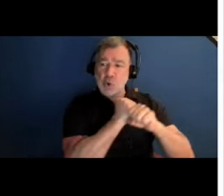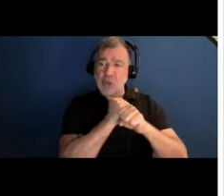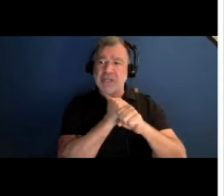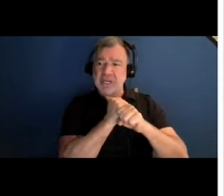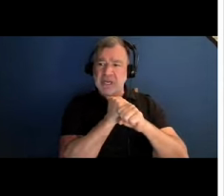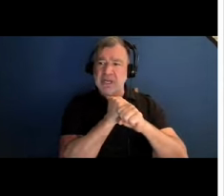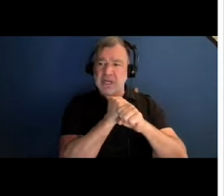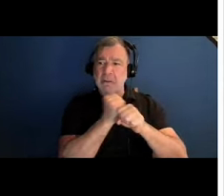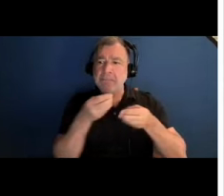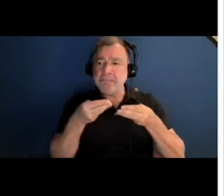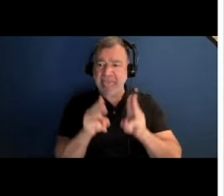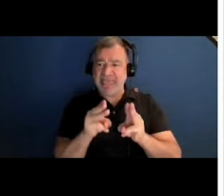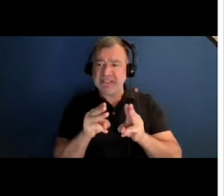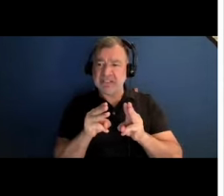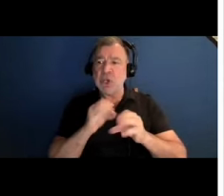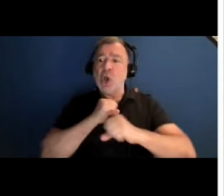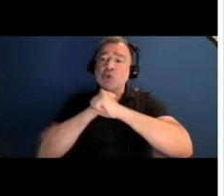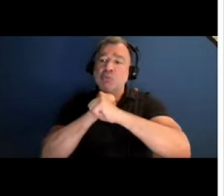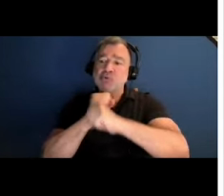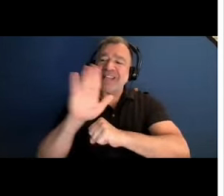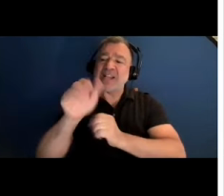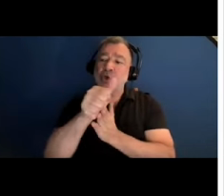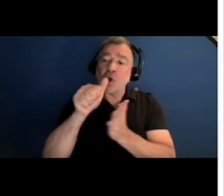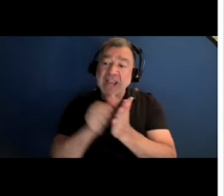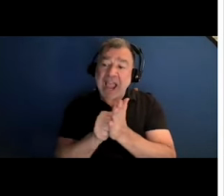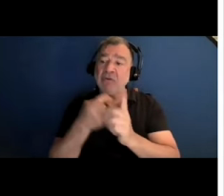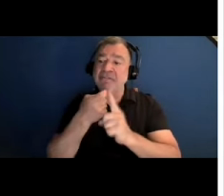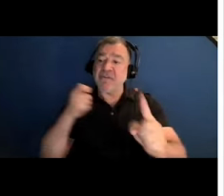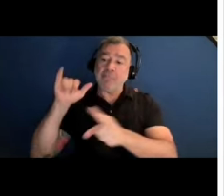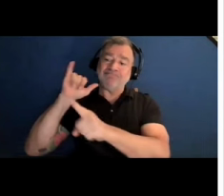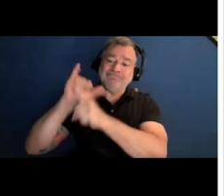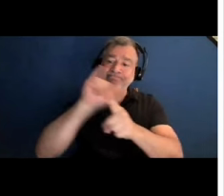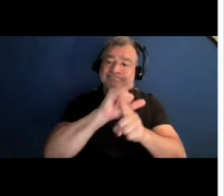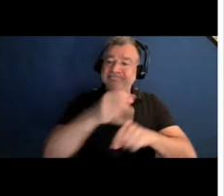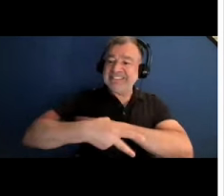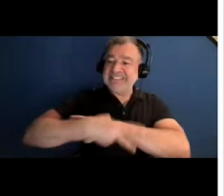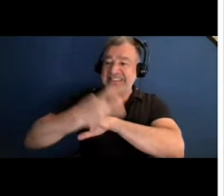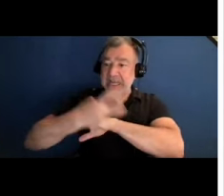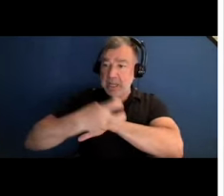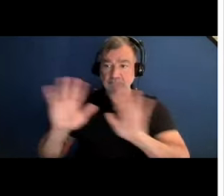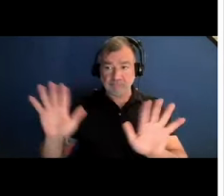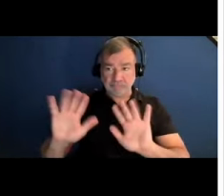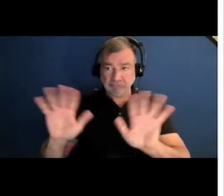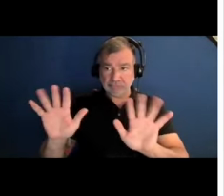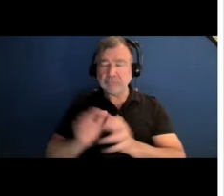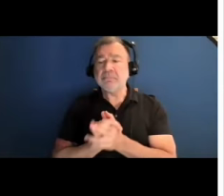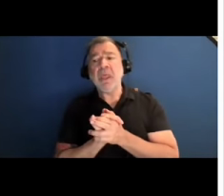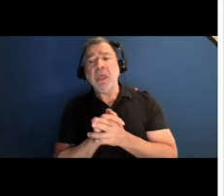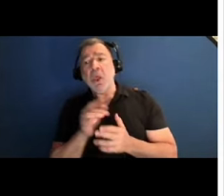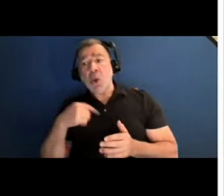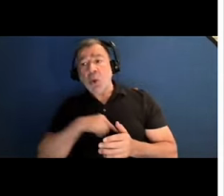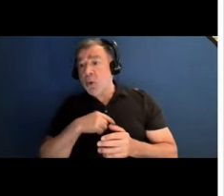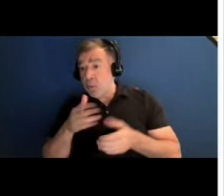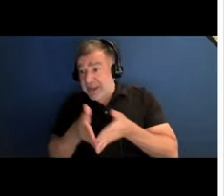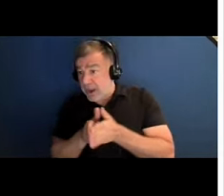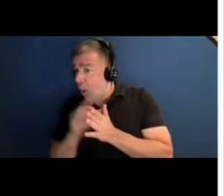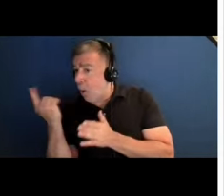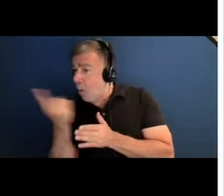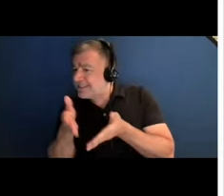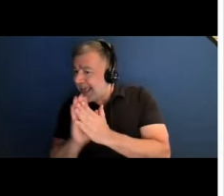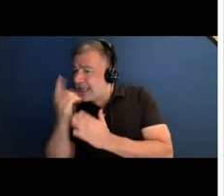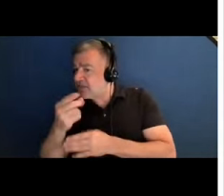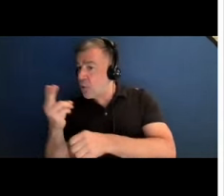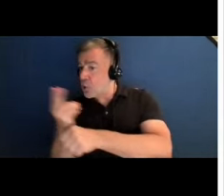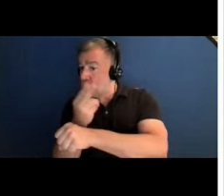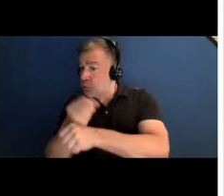to protect your account against fraudulent activity. So not only do we ask for username and password,